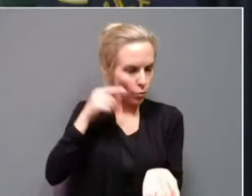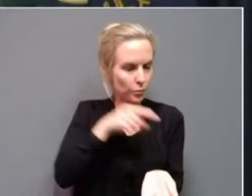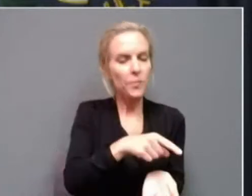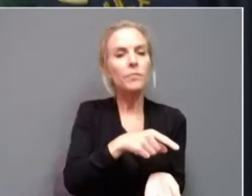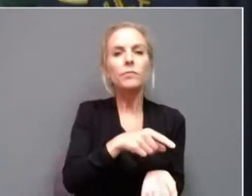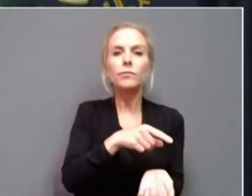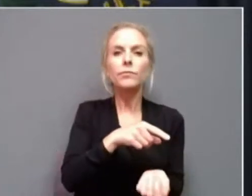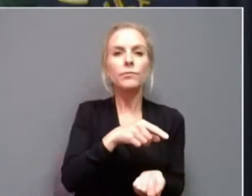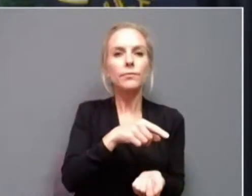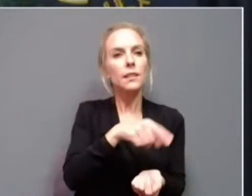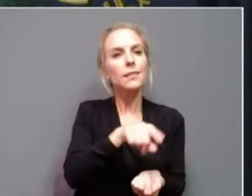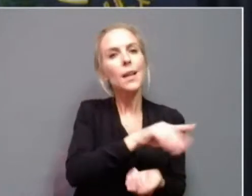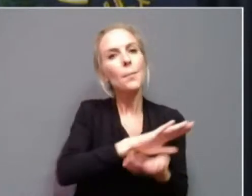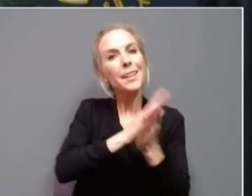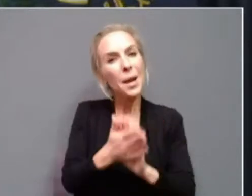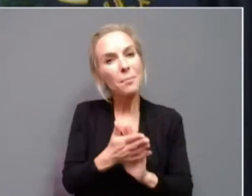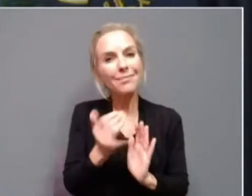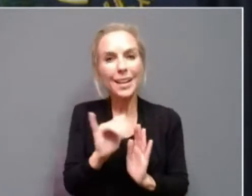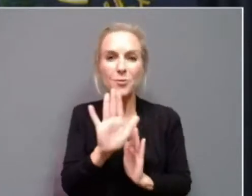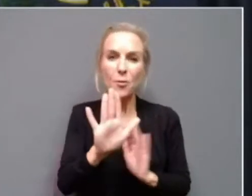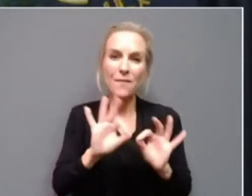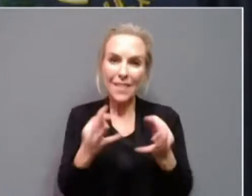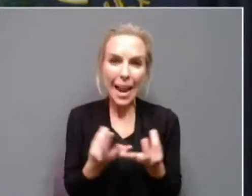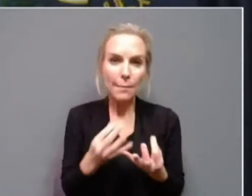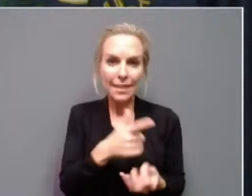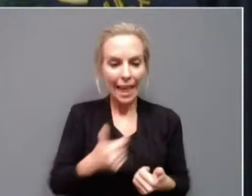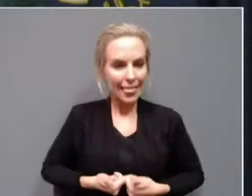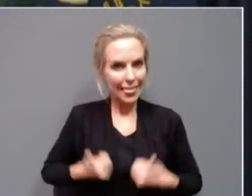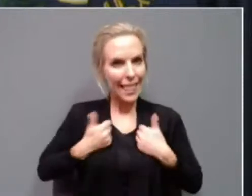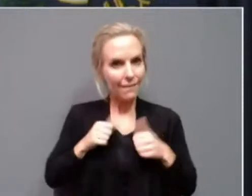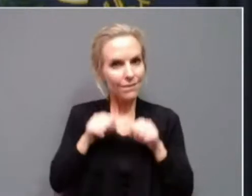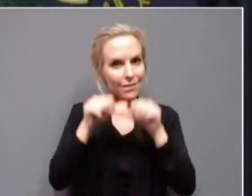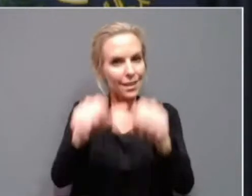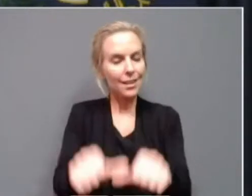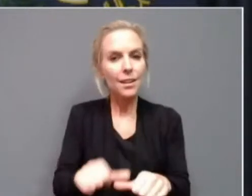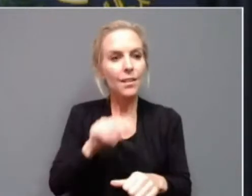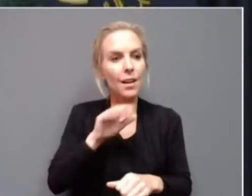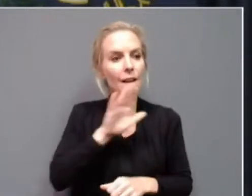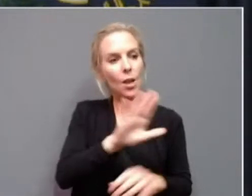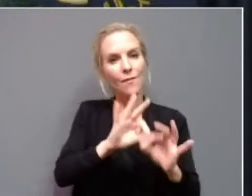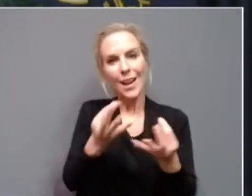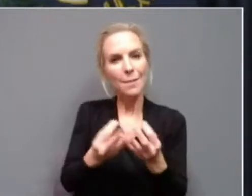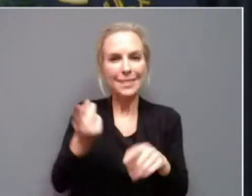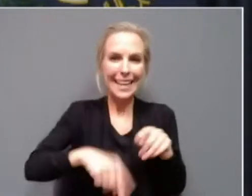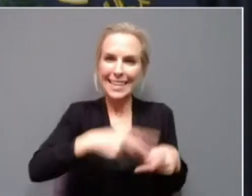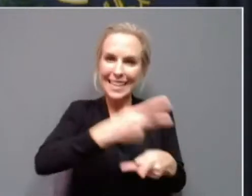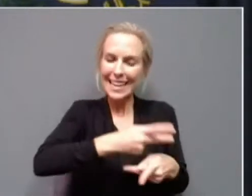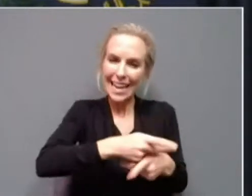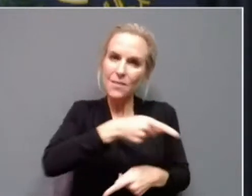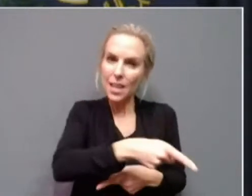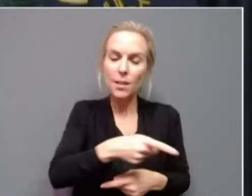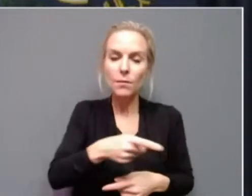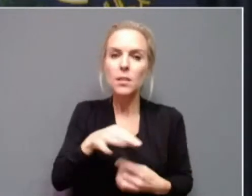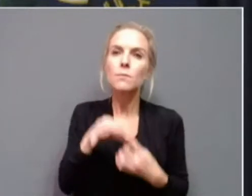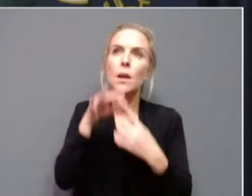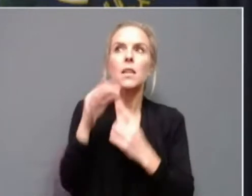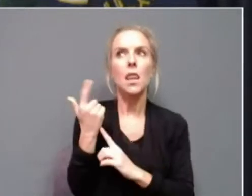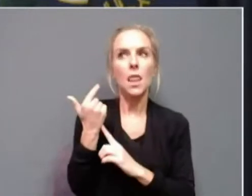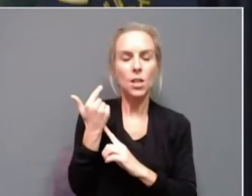they become like your family. They live there long term because their own families can't take care of them. And our staff, especially last year, but